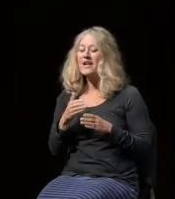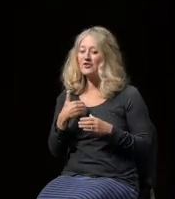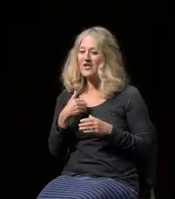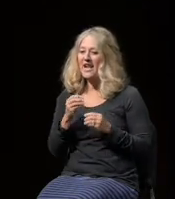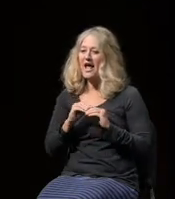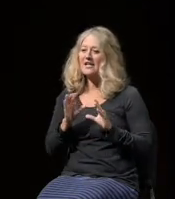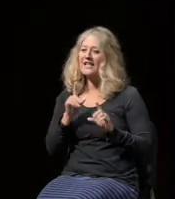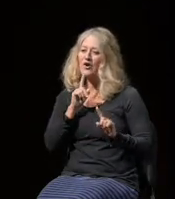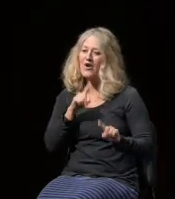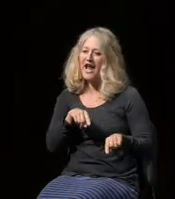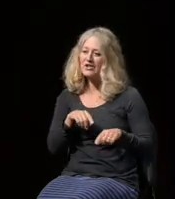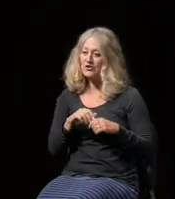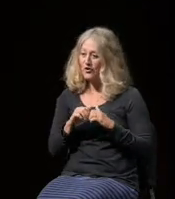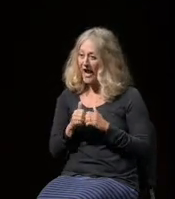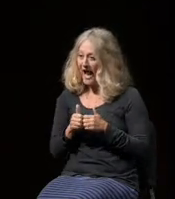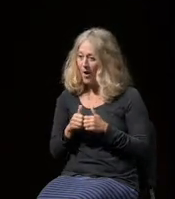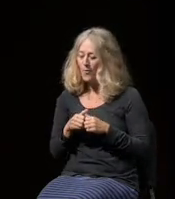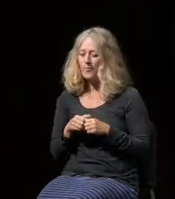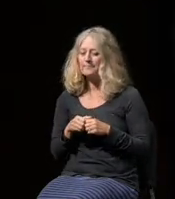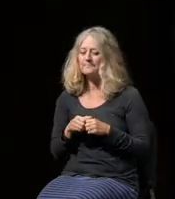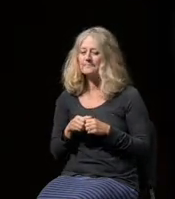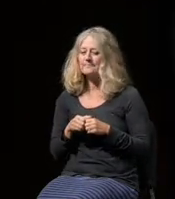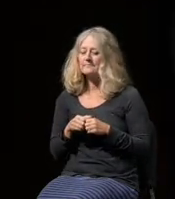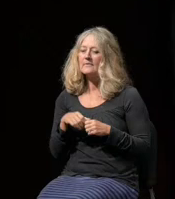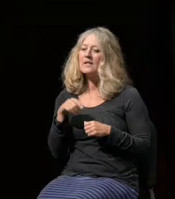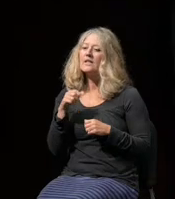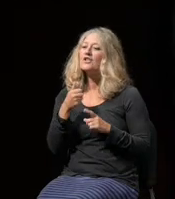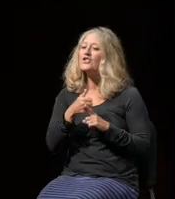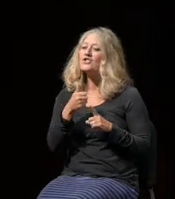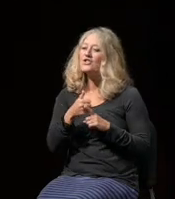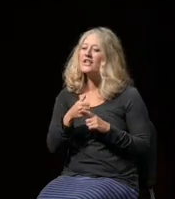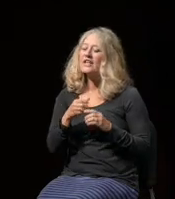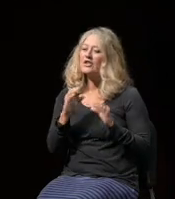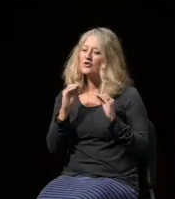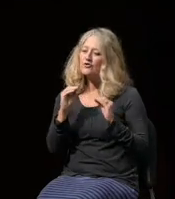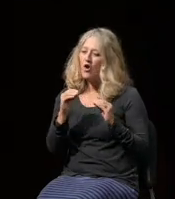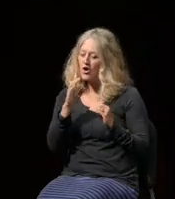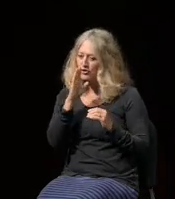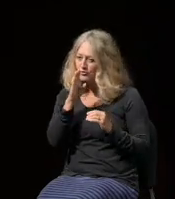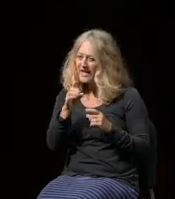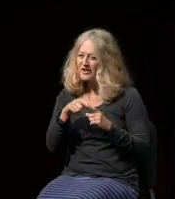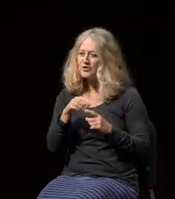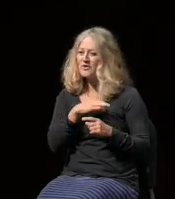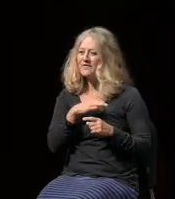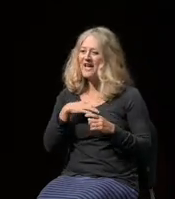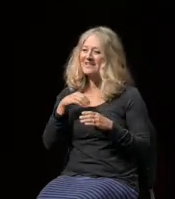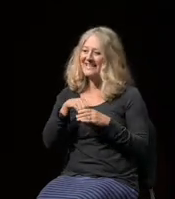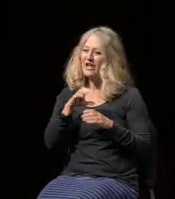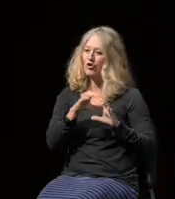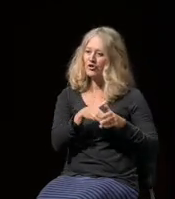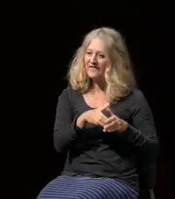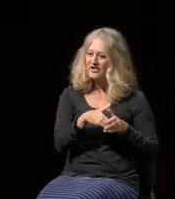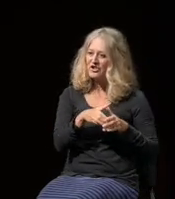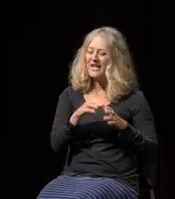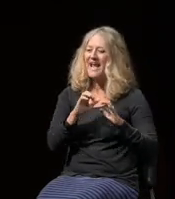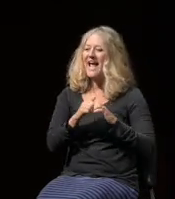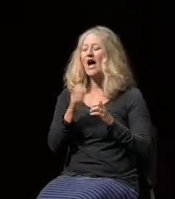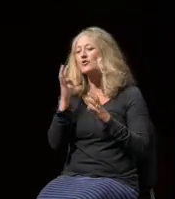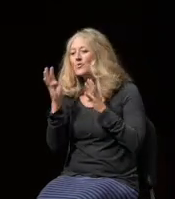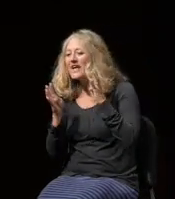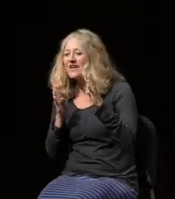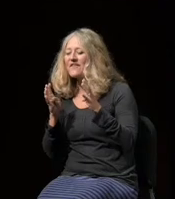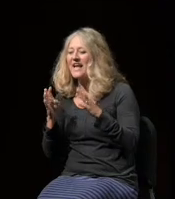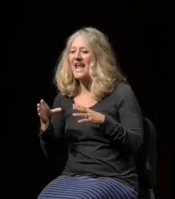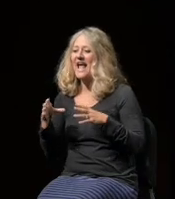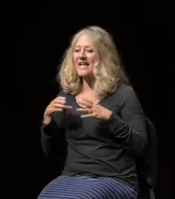answer to this question. She has directly taught the faculty in her division how to innovate and adapt